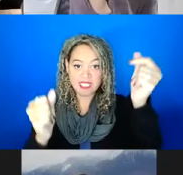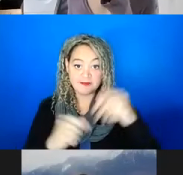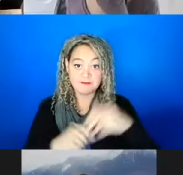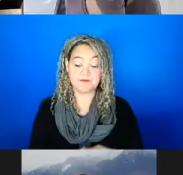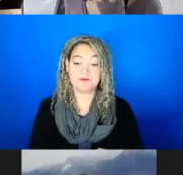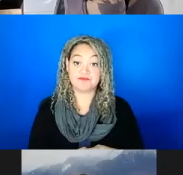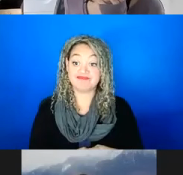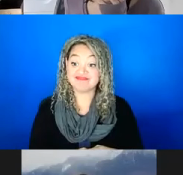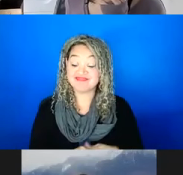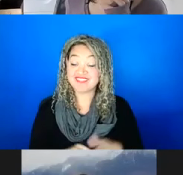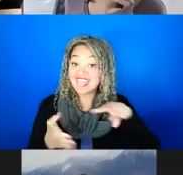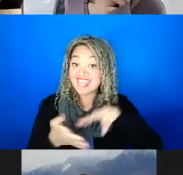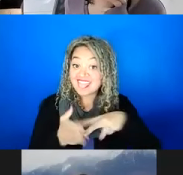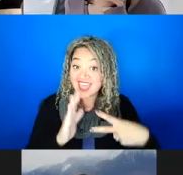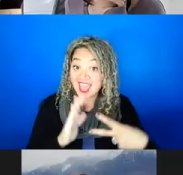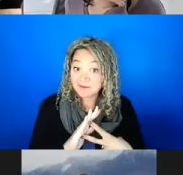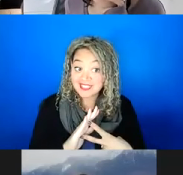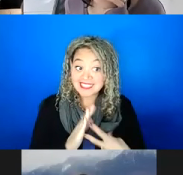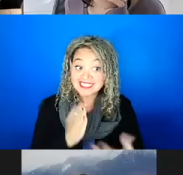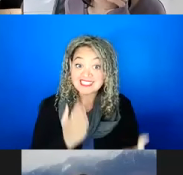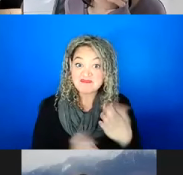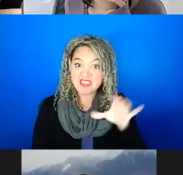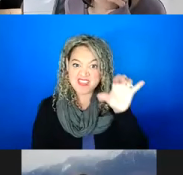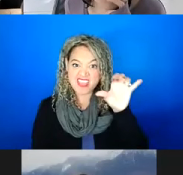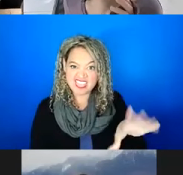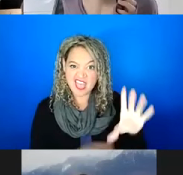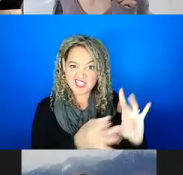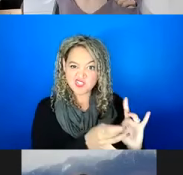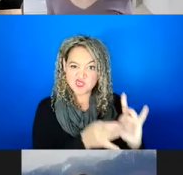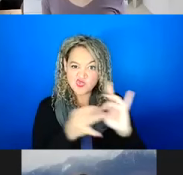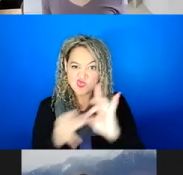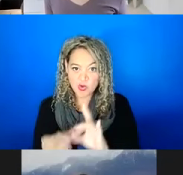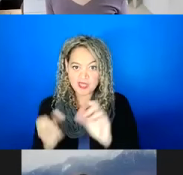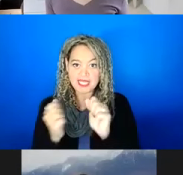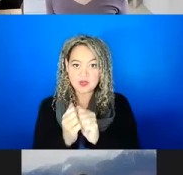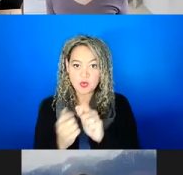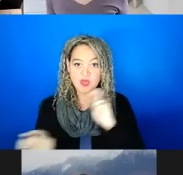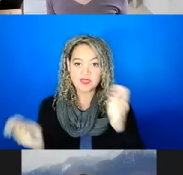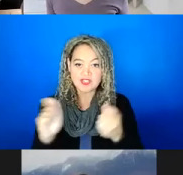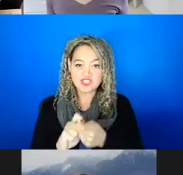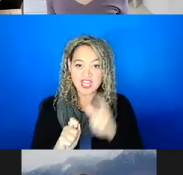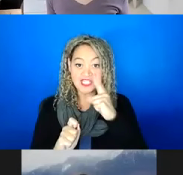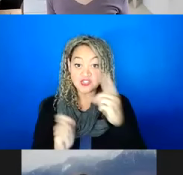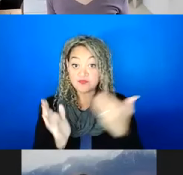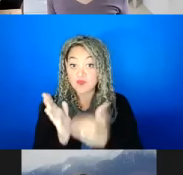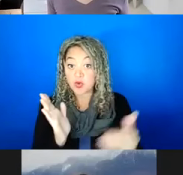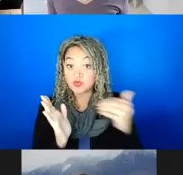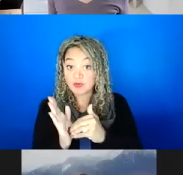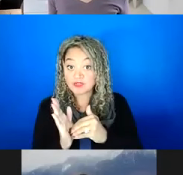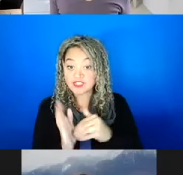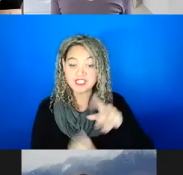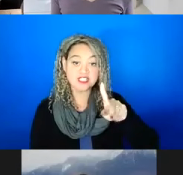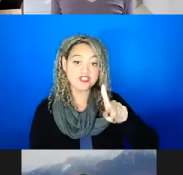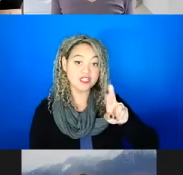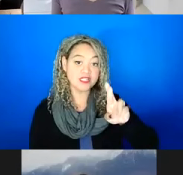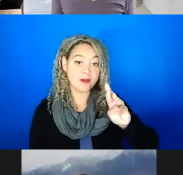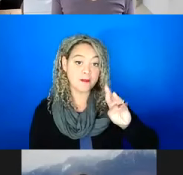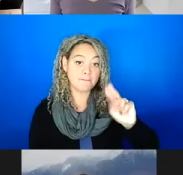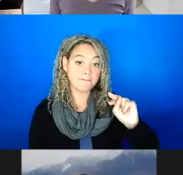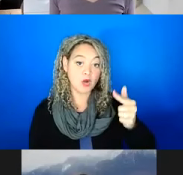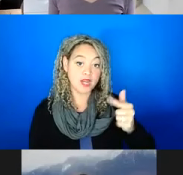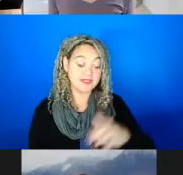in which case maybe that is what's correlated with the change in repetition priming.